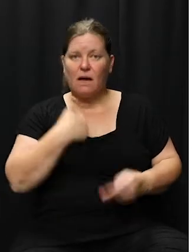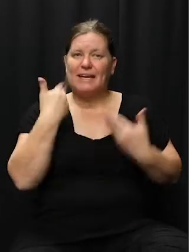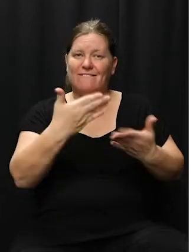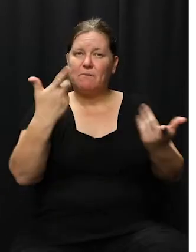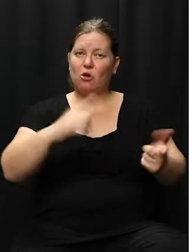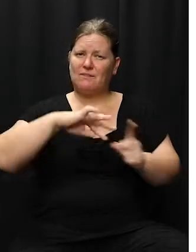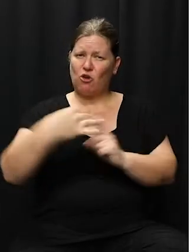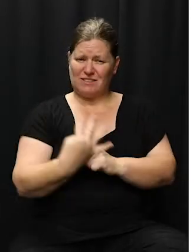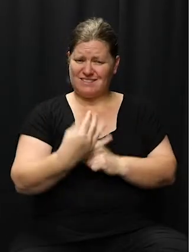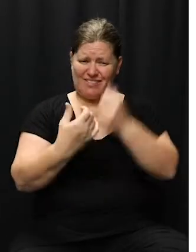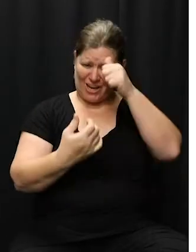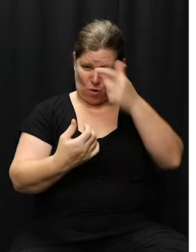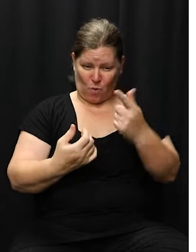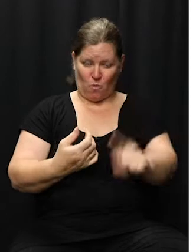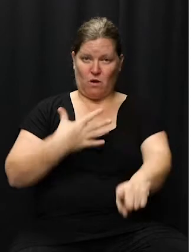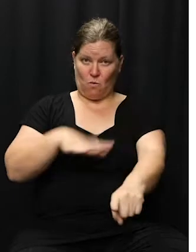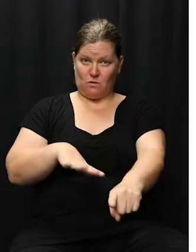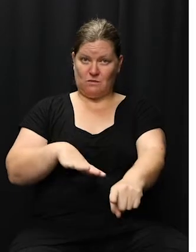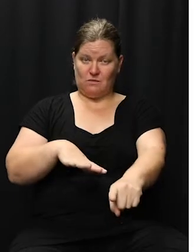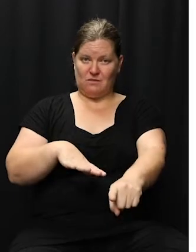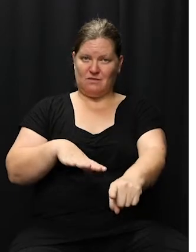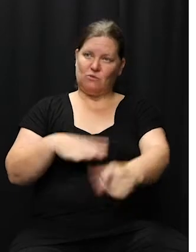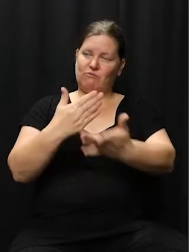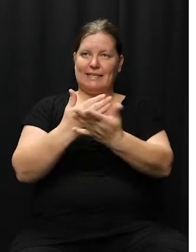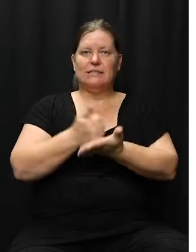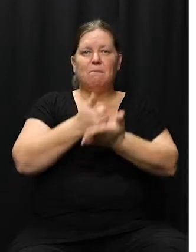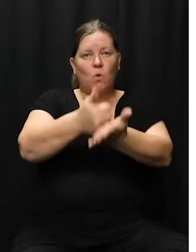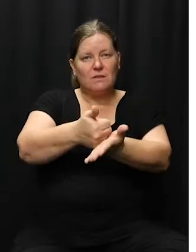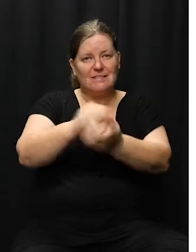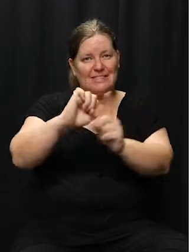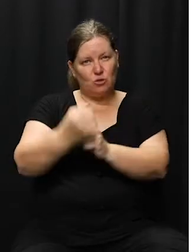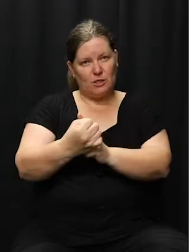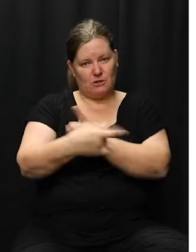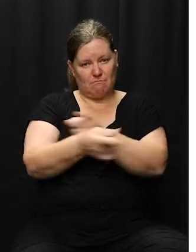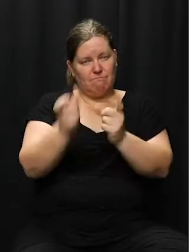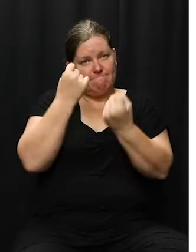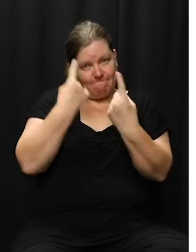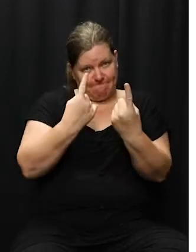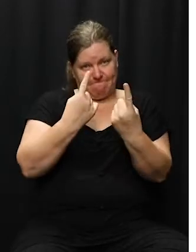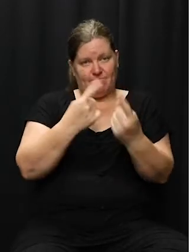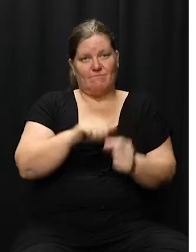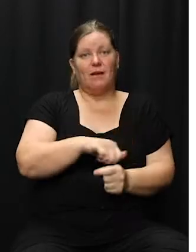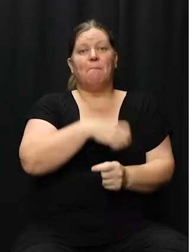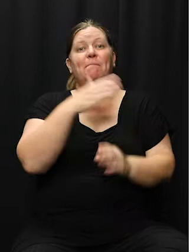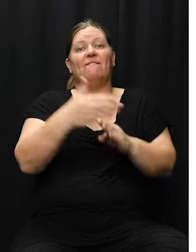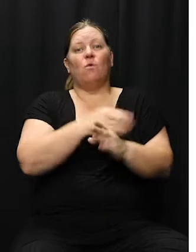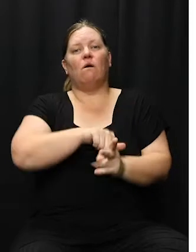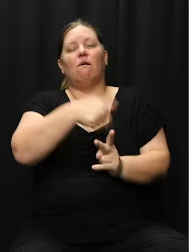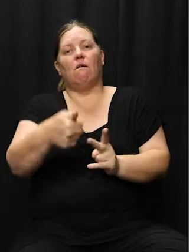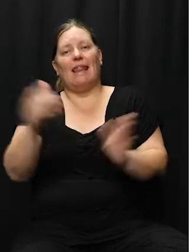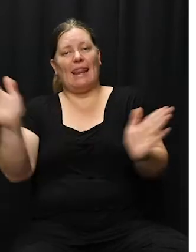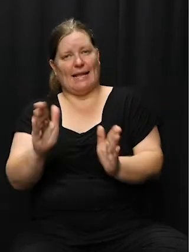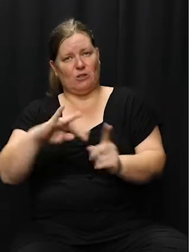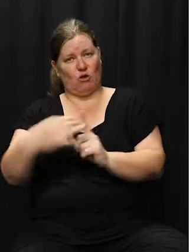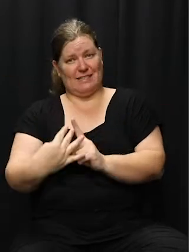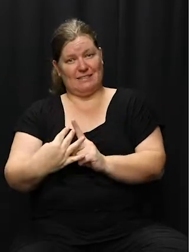can I have the scissors? Can you give me the scissors? I'm giving them lots of context. They know what I want. So really it's supporting them in that situation to understand